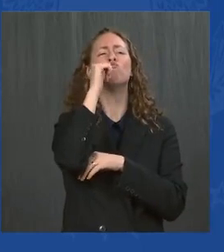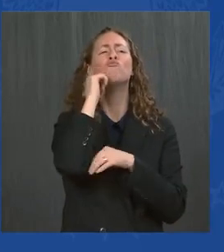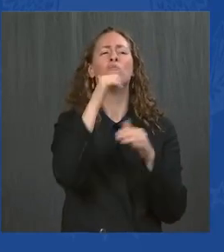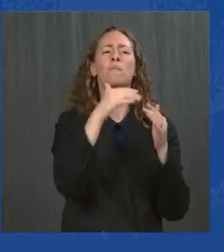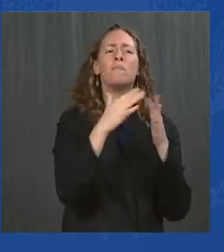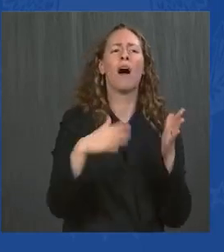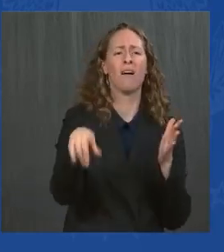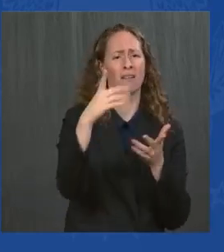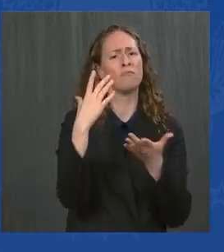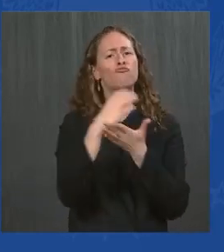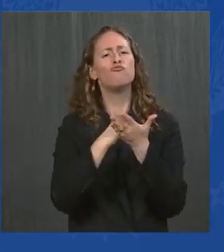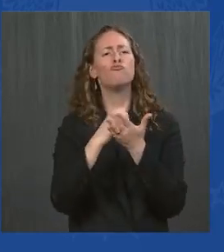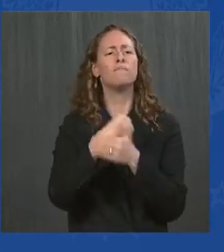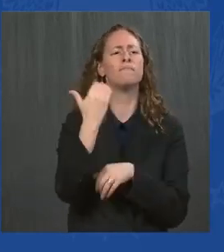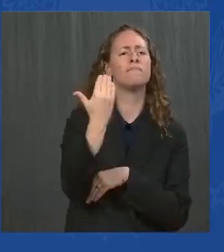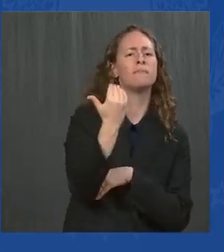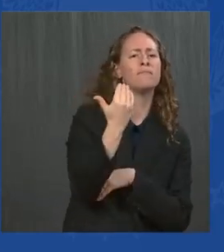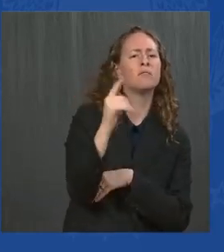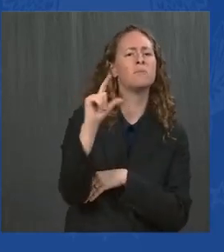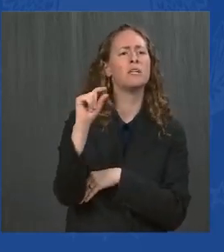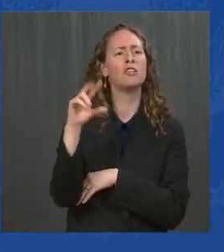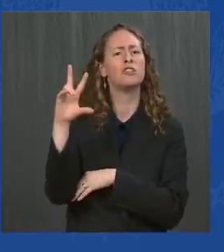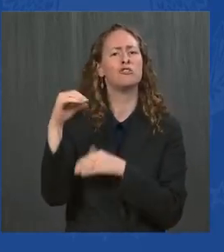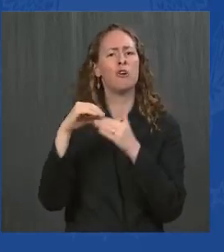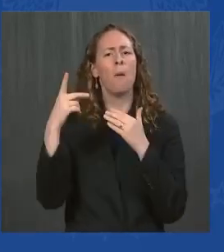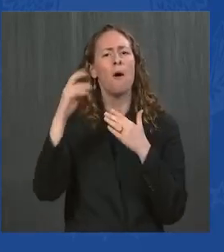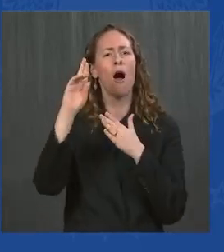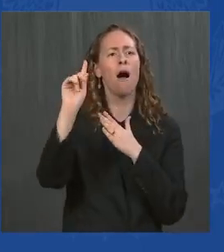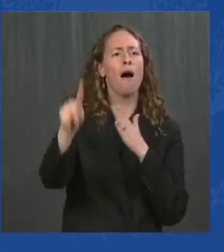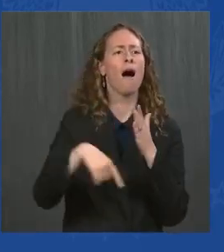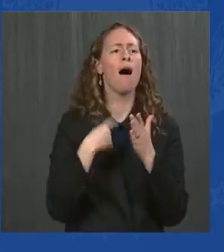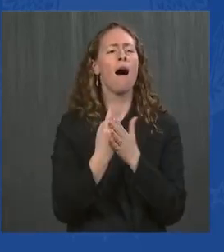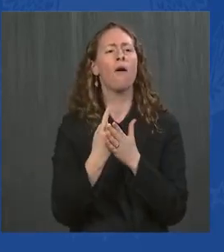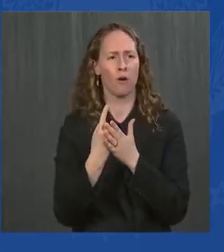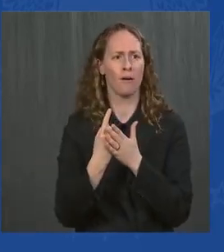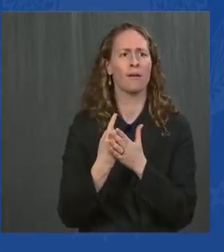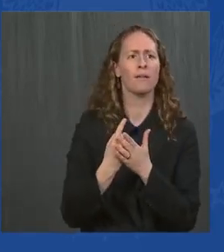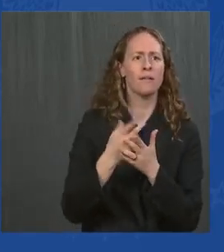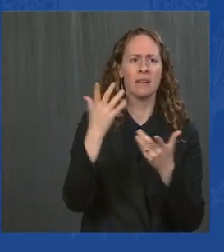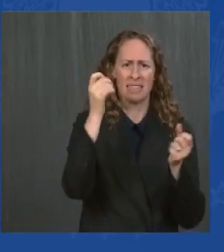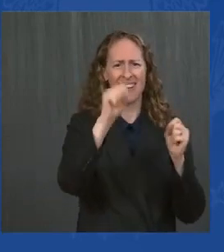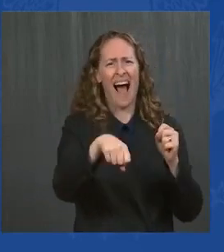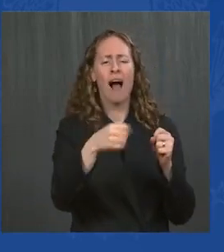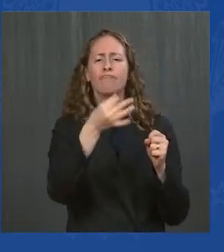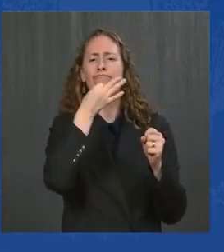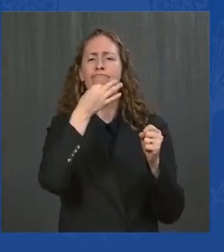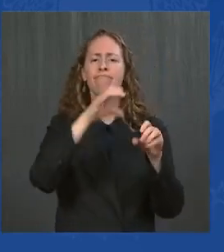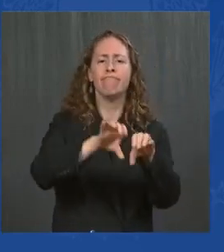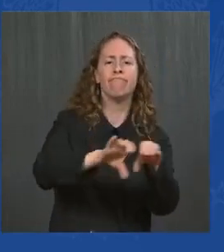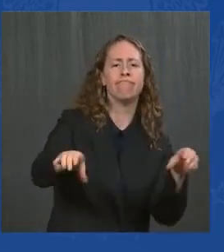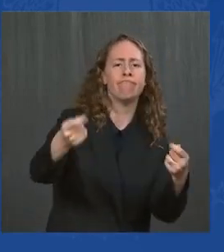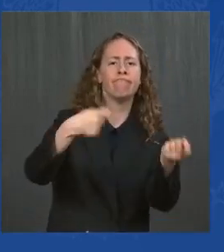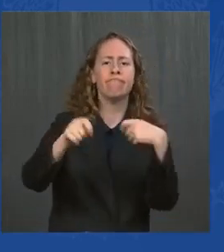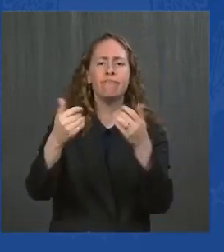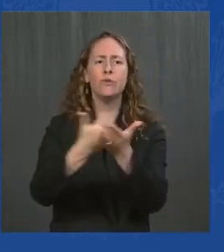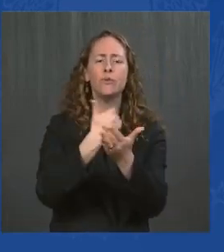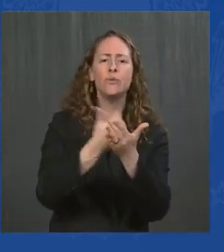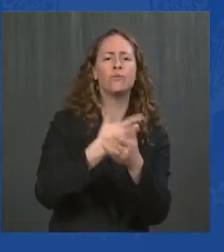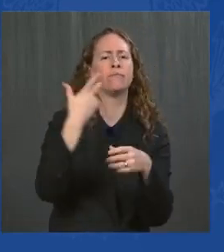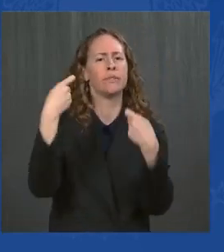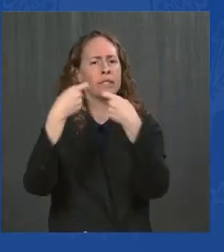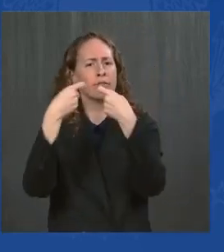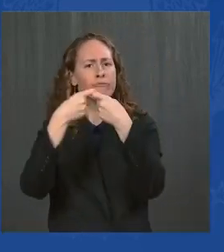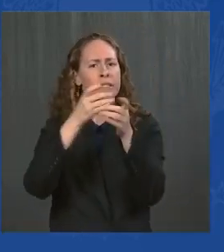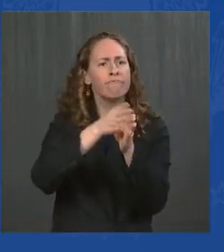20 or 30, but for the carpenters and pipe fitters, plumbers, electrical workers, and so many other Americans. About 90%